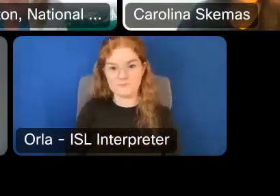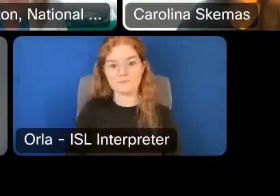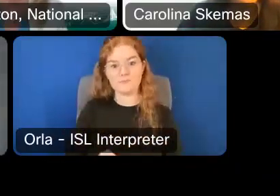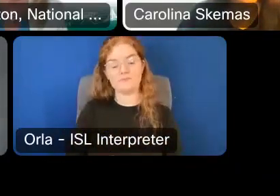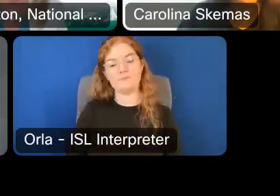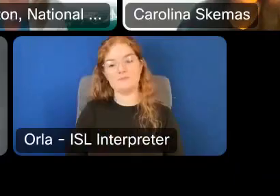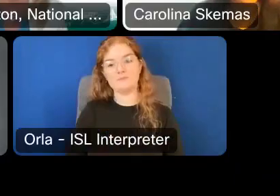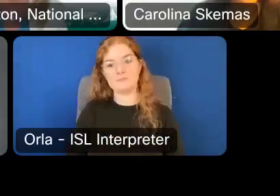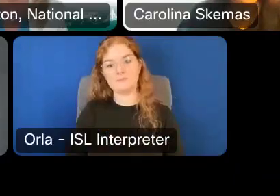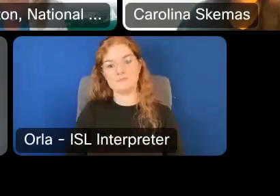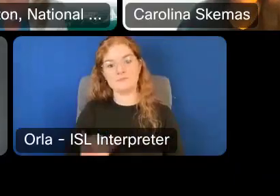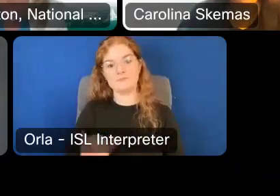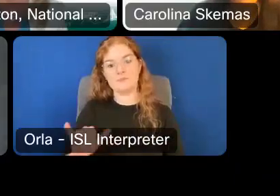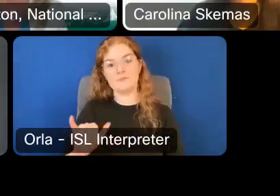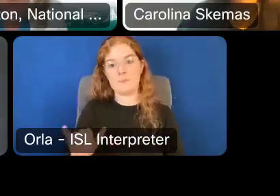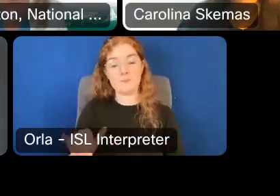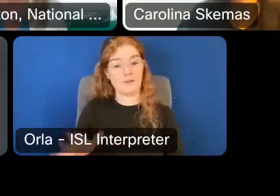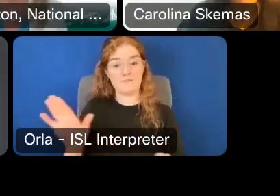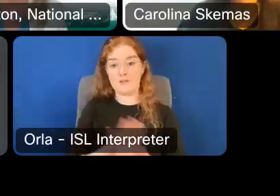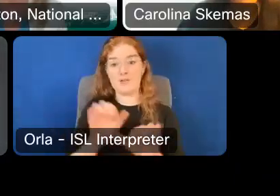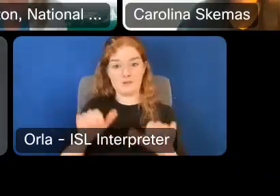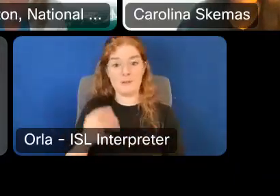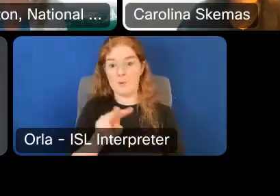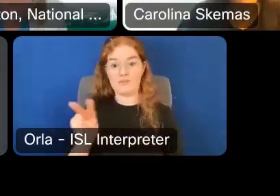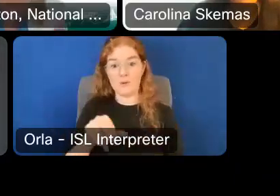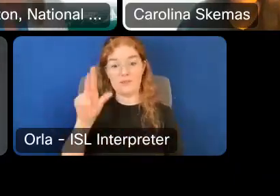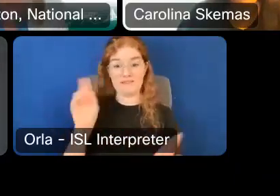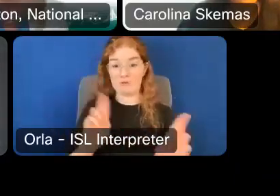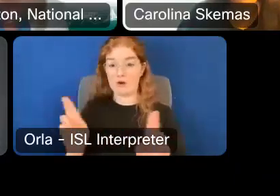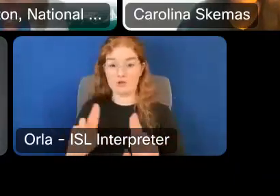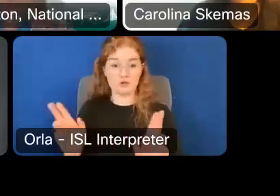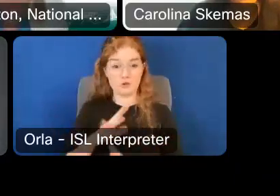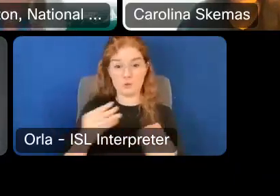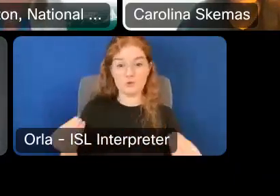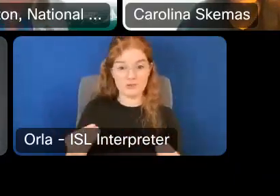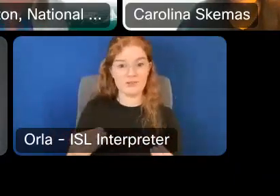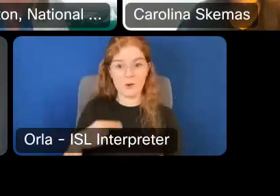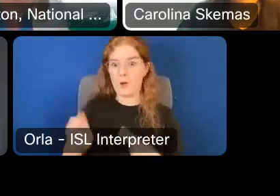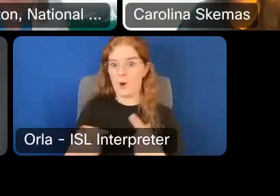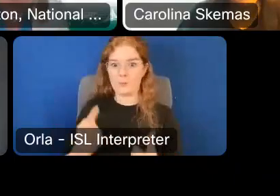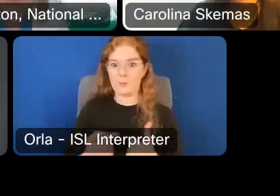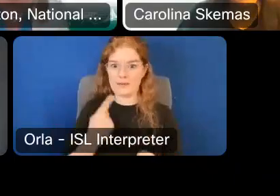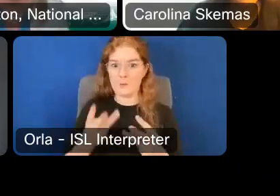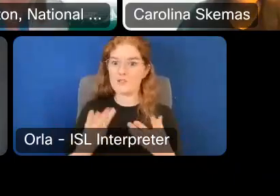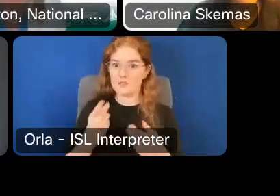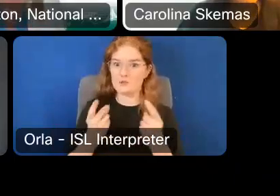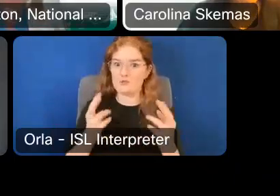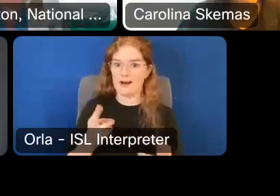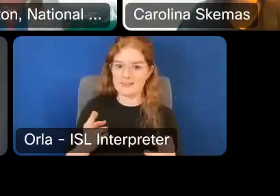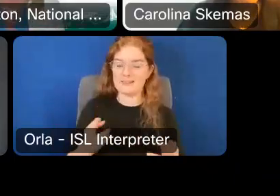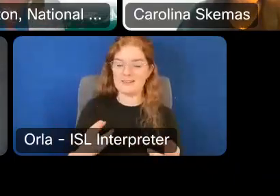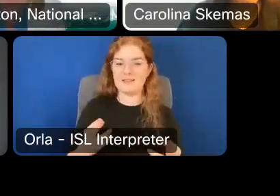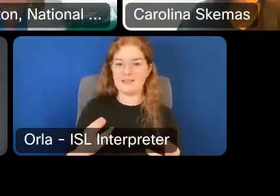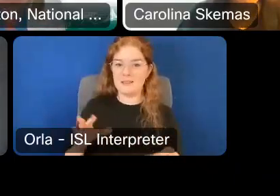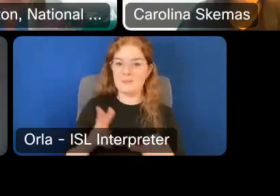solution. Yeah, and I totally agree with both of you. I think rushing to solutions is nearly what we're programmed to do at this stage, you know, even particularly for